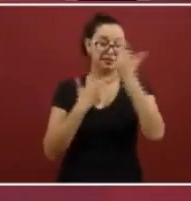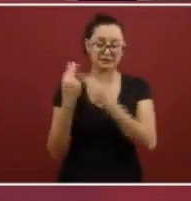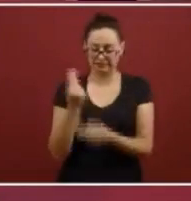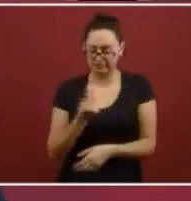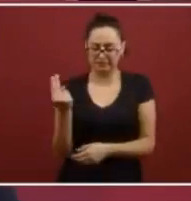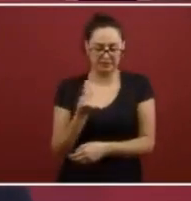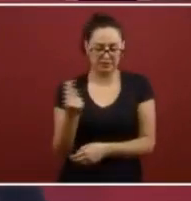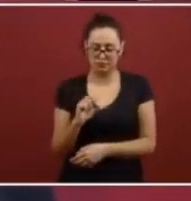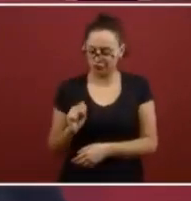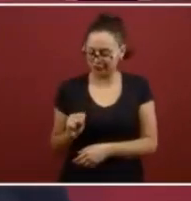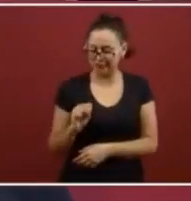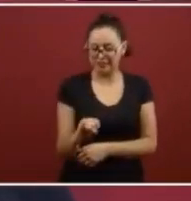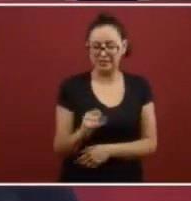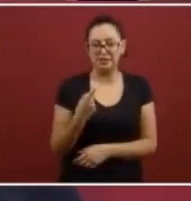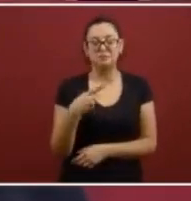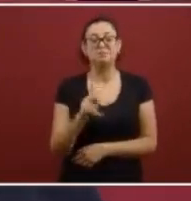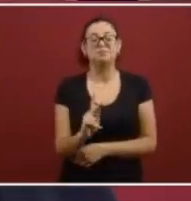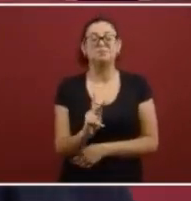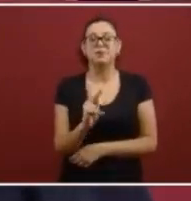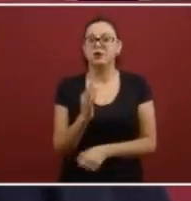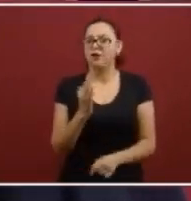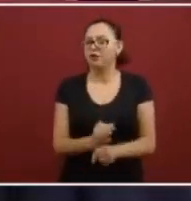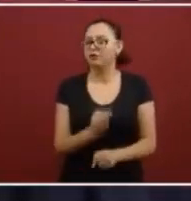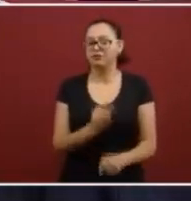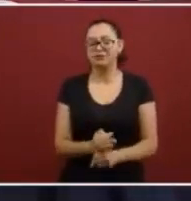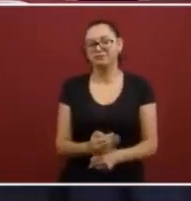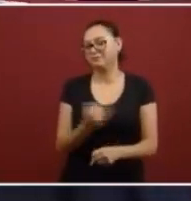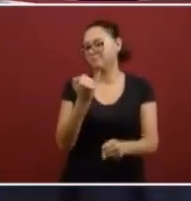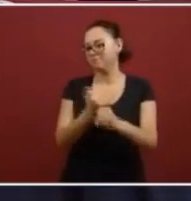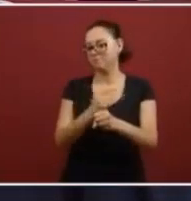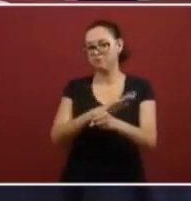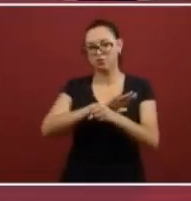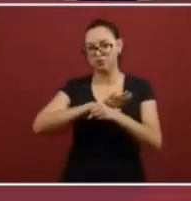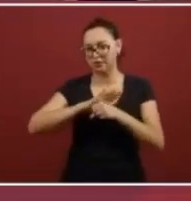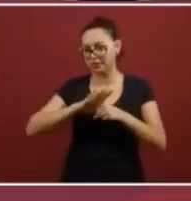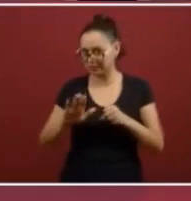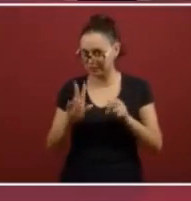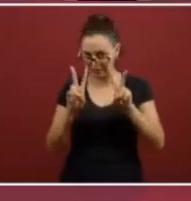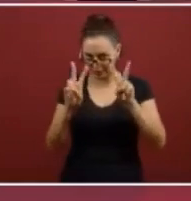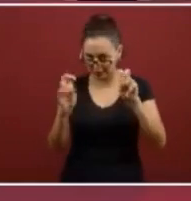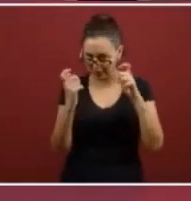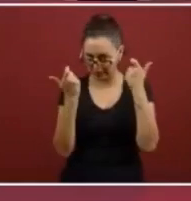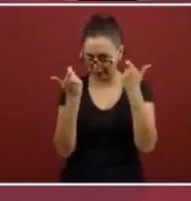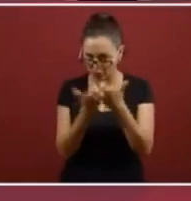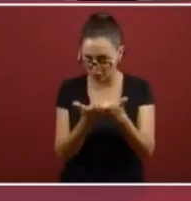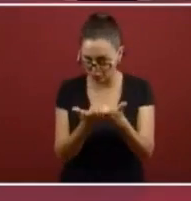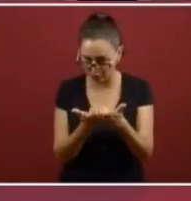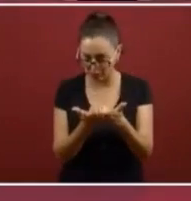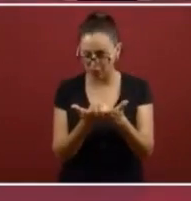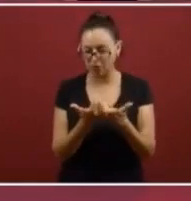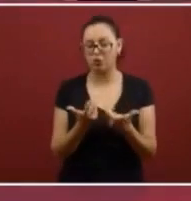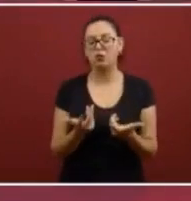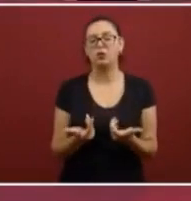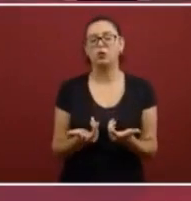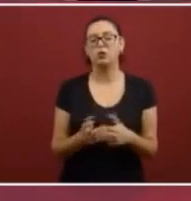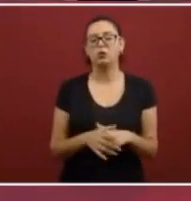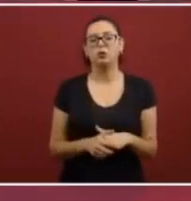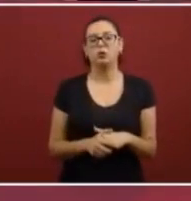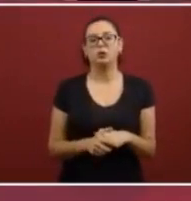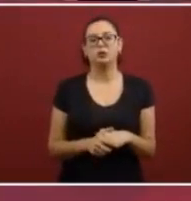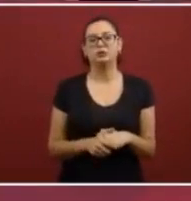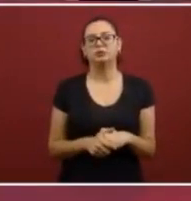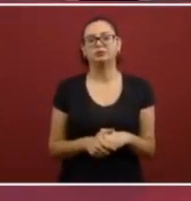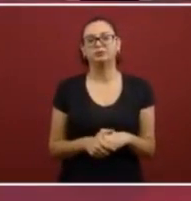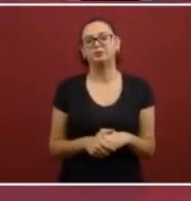But we're going to do it when we posibilidades have the possibility económicas or economical, Cuando, financial